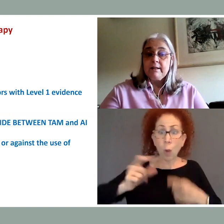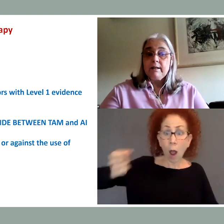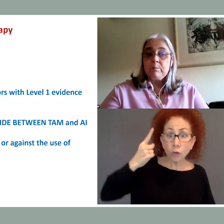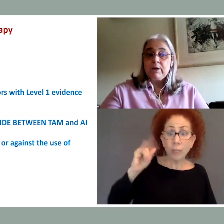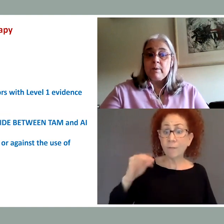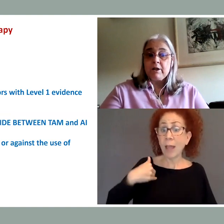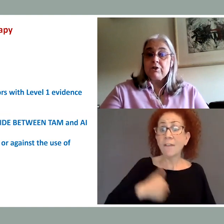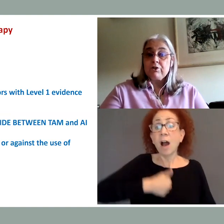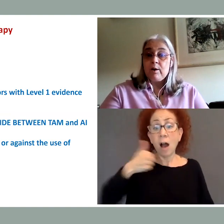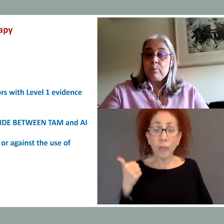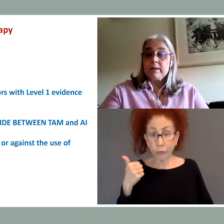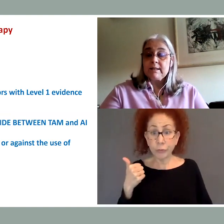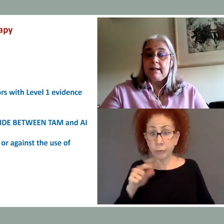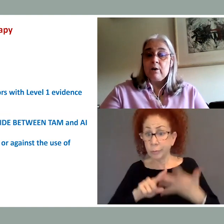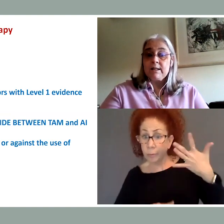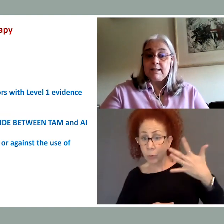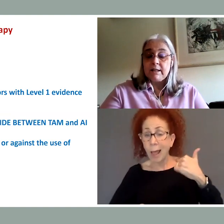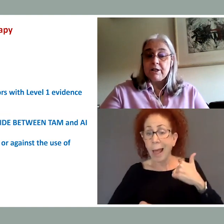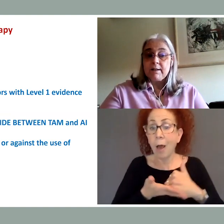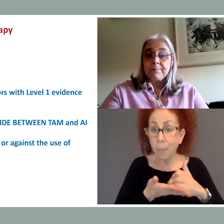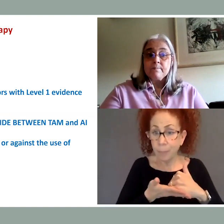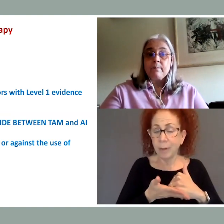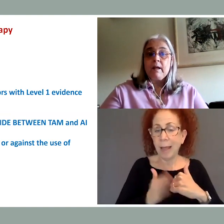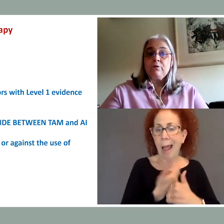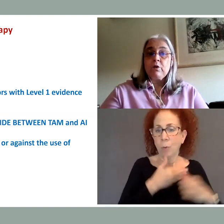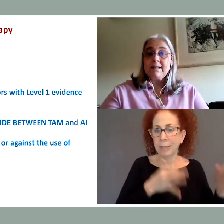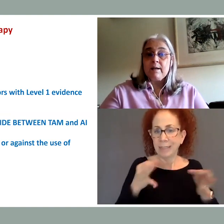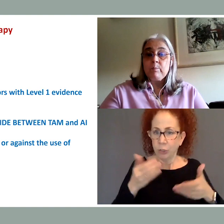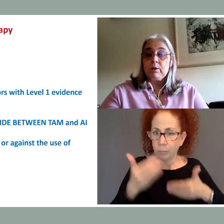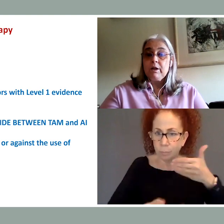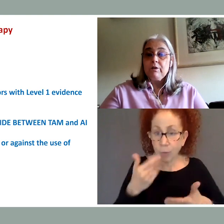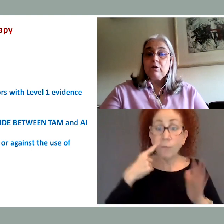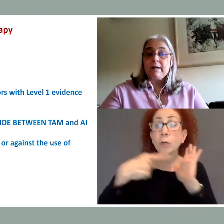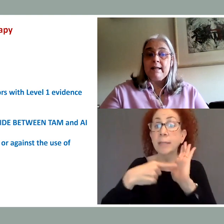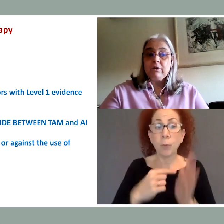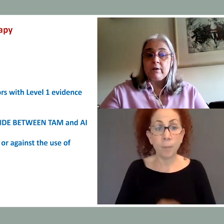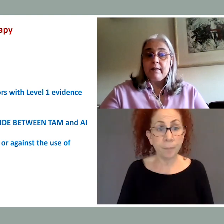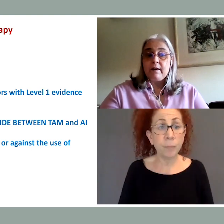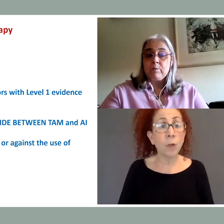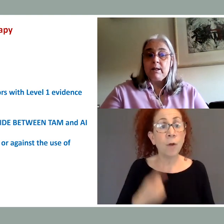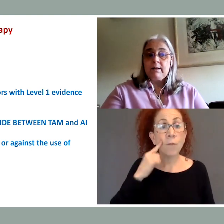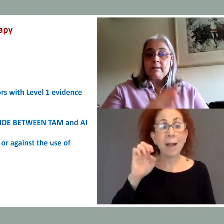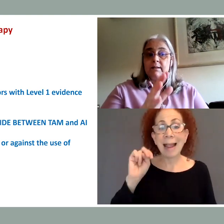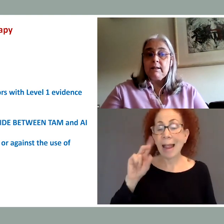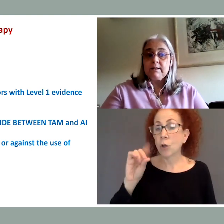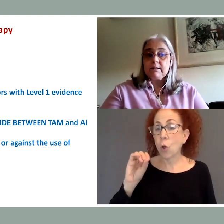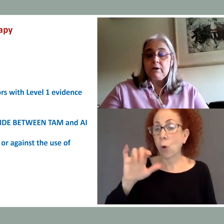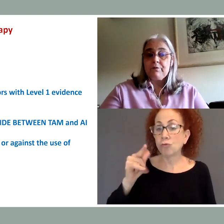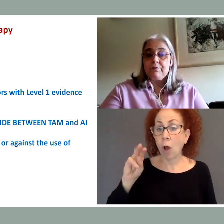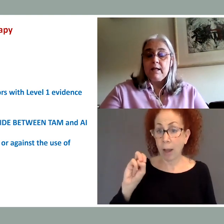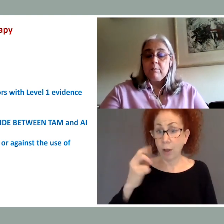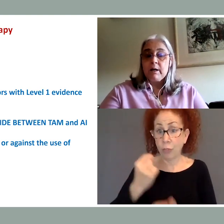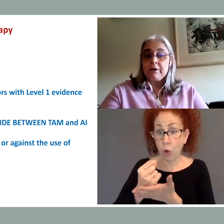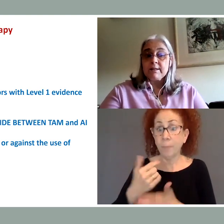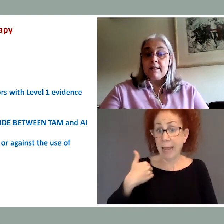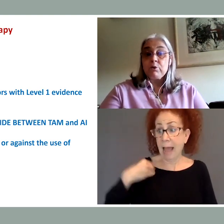other biomarkers to help us in our decision. And for example, for endocrine therapy, there's a list